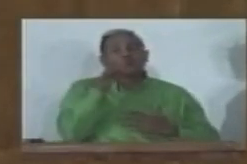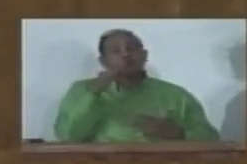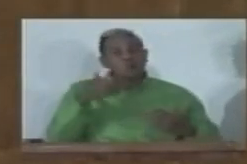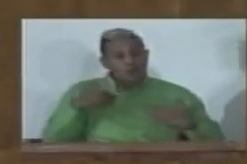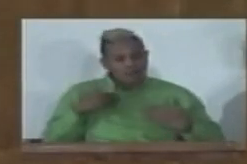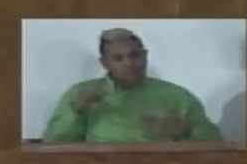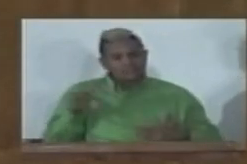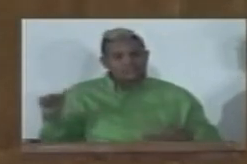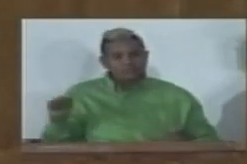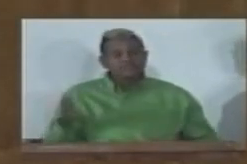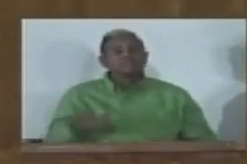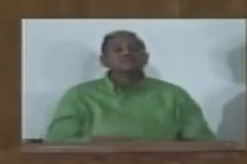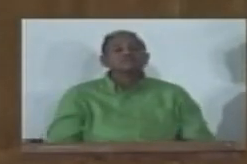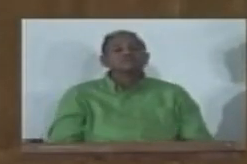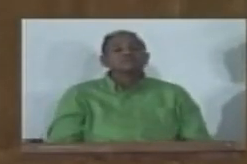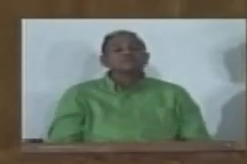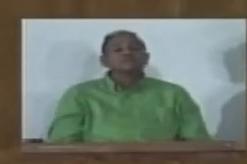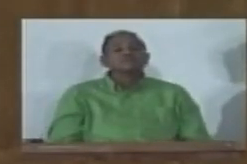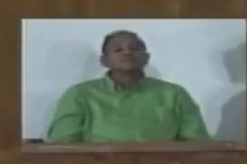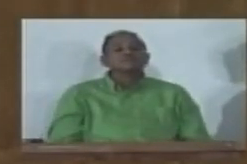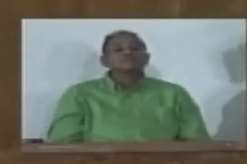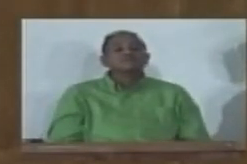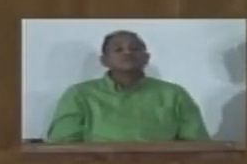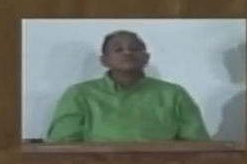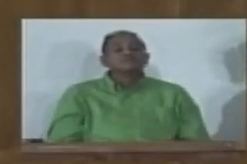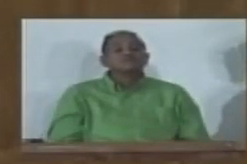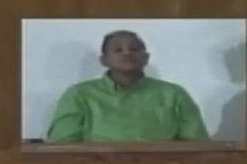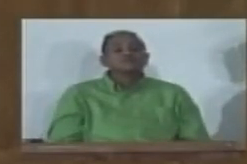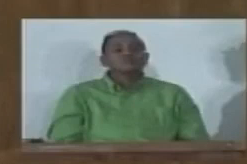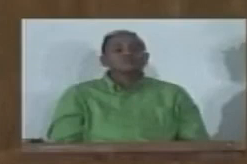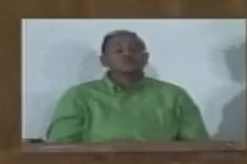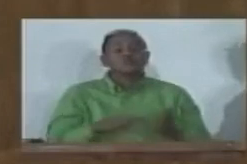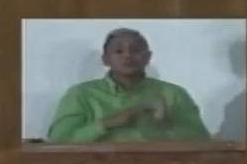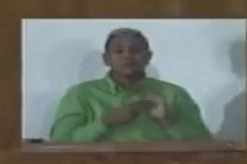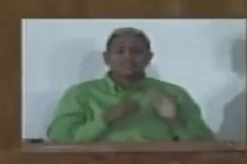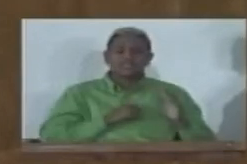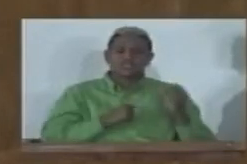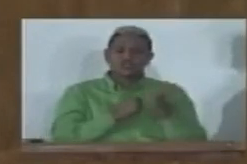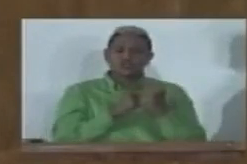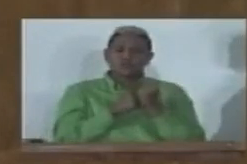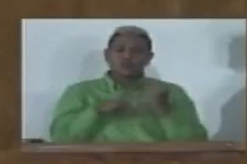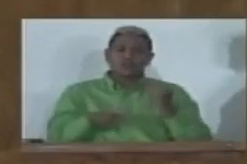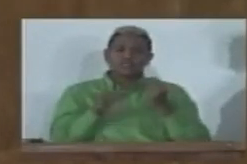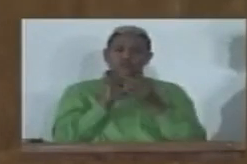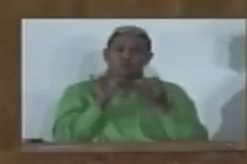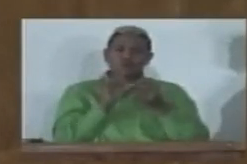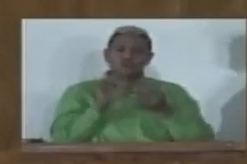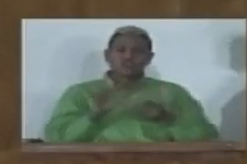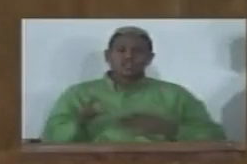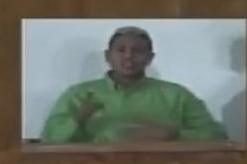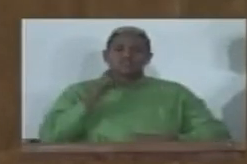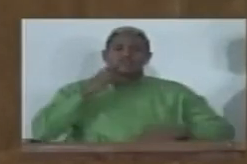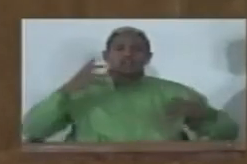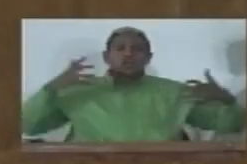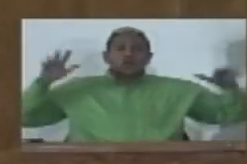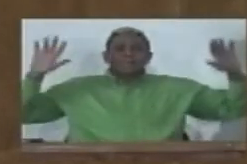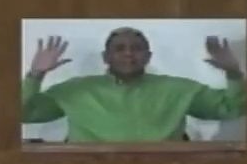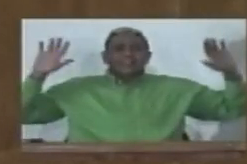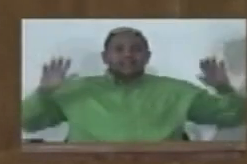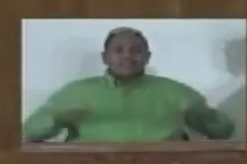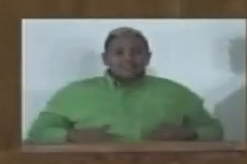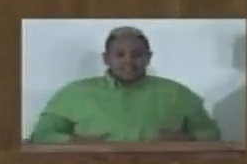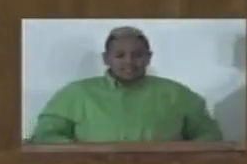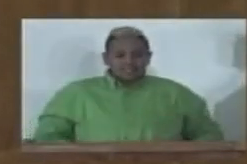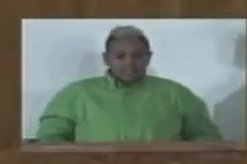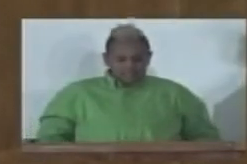disabilities. So therefore, I support this motion completely.